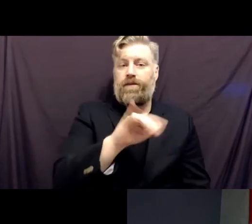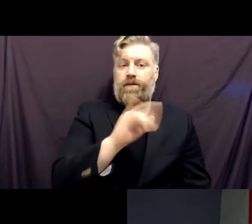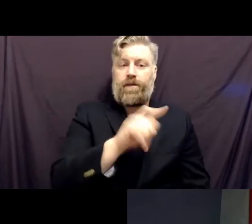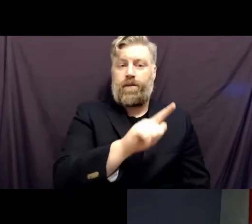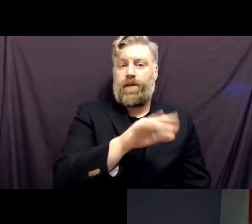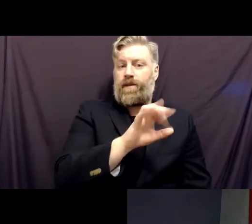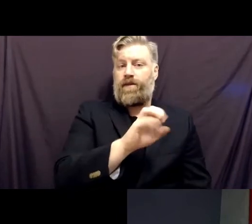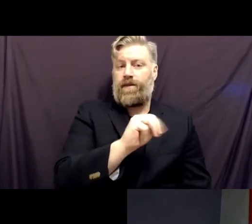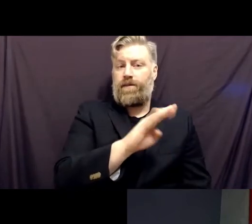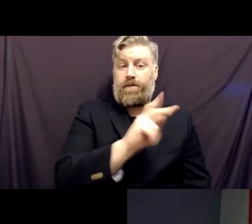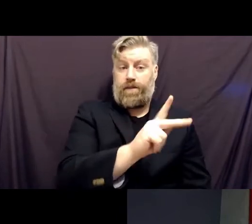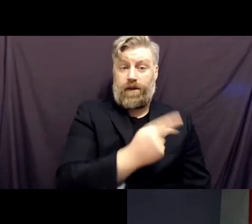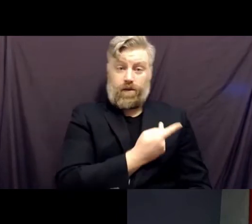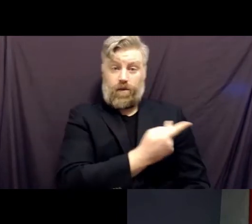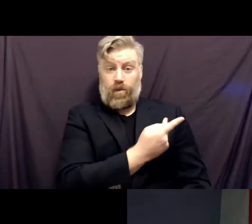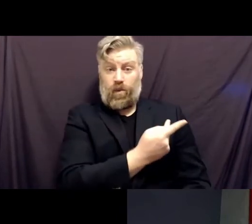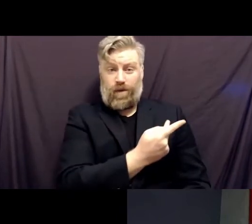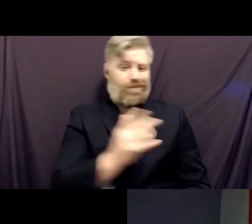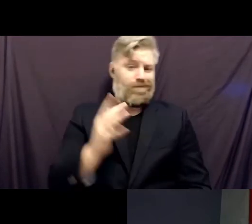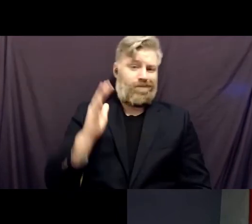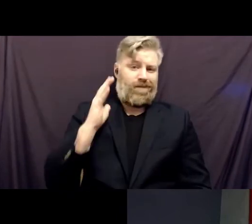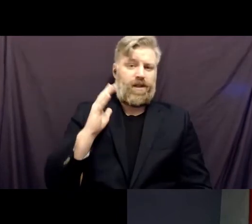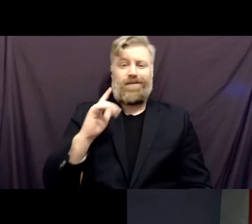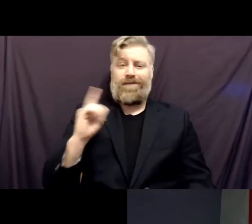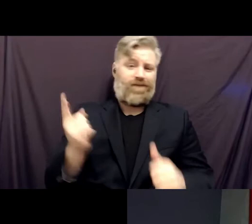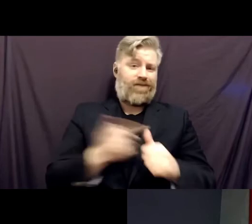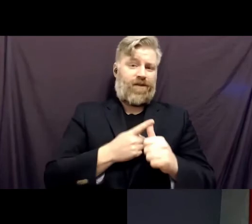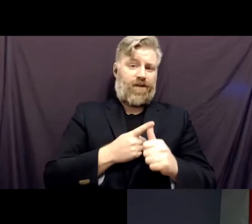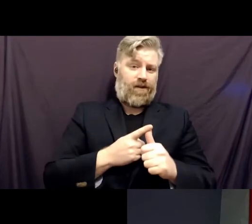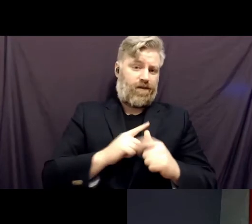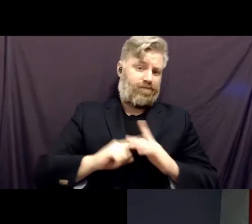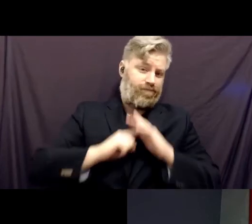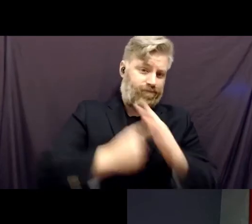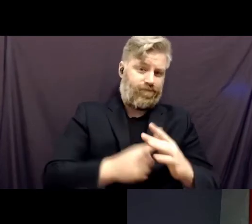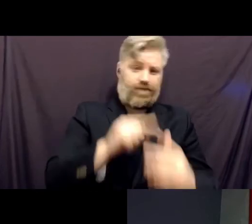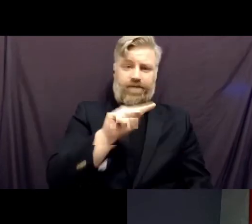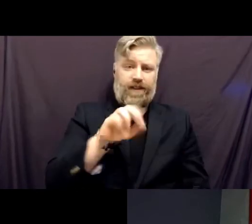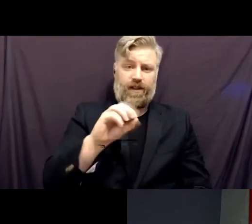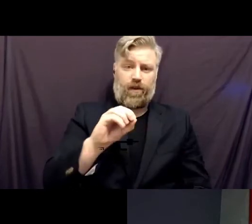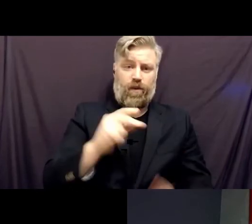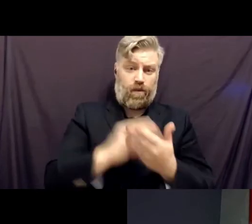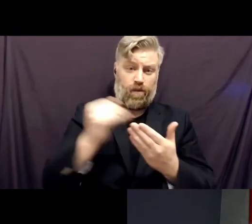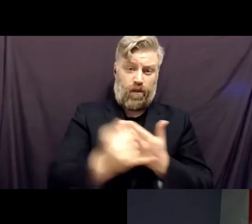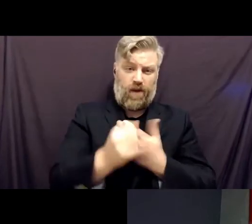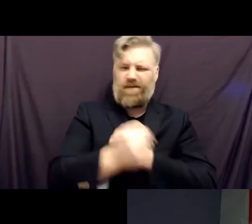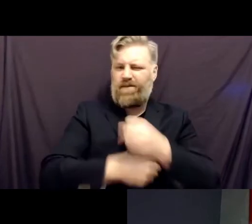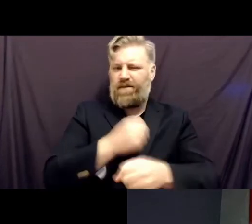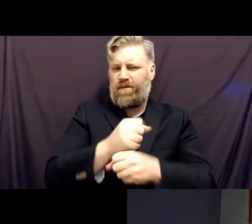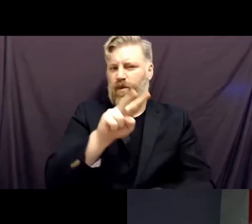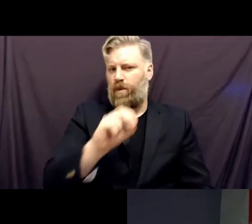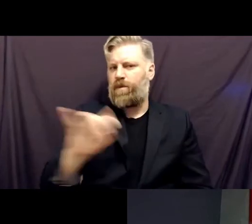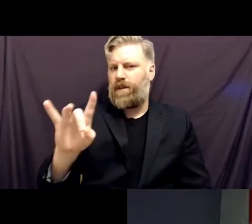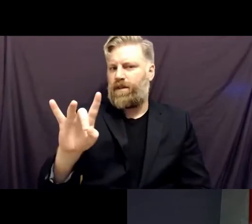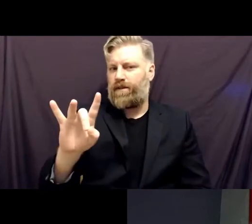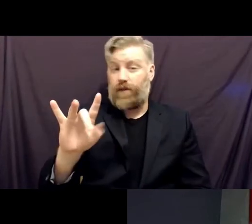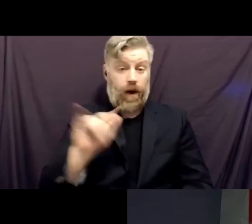first started creating the Zero Project in 2008, At the time, the